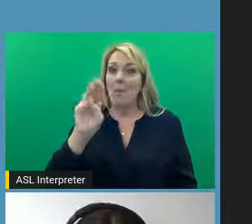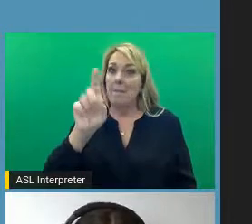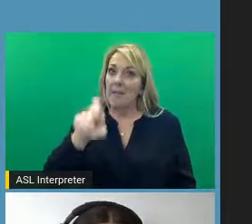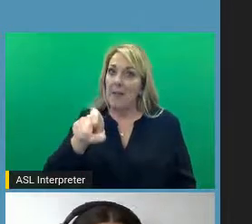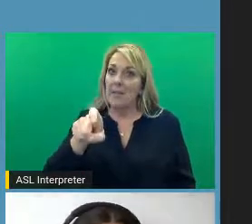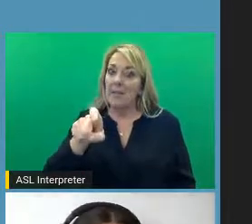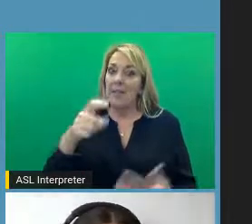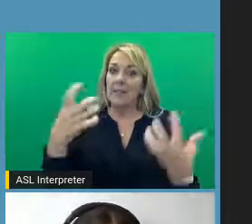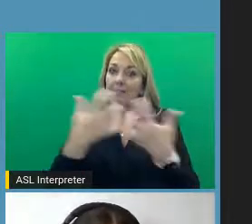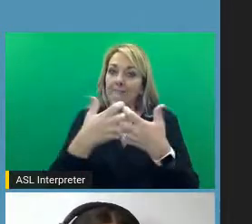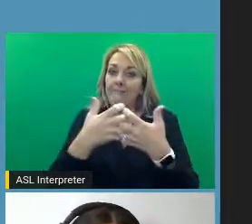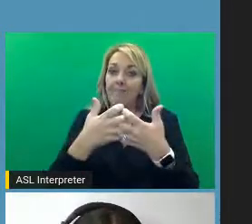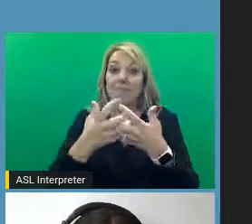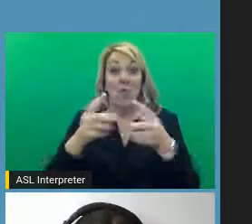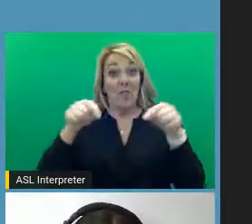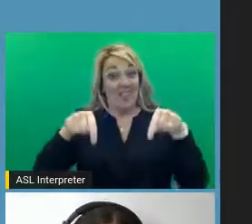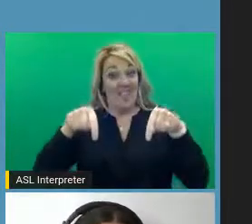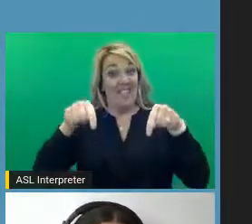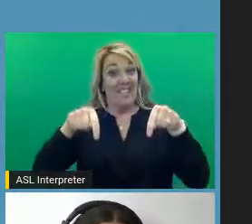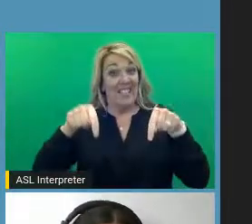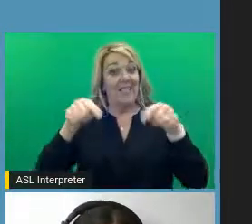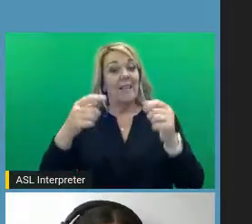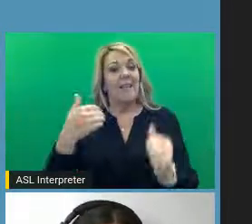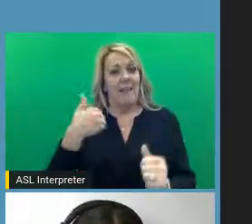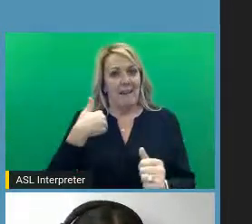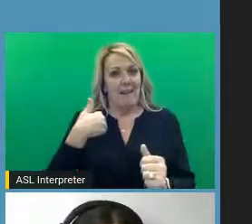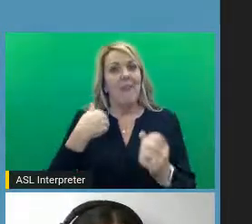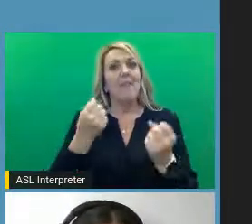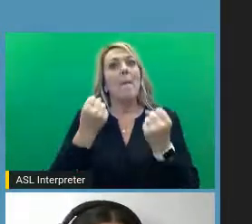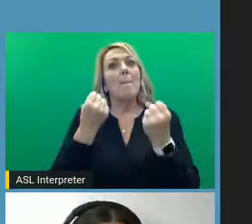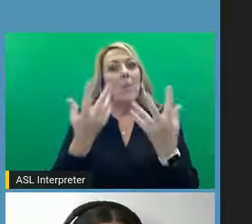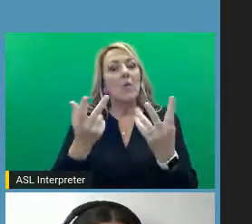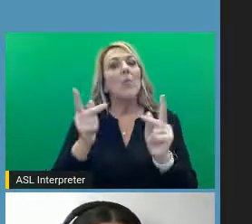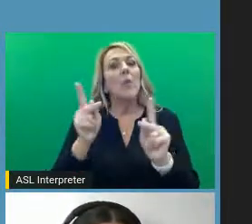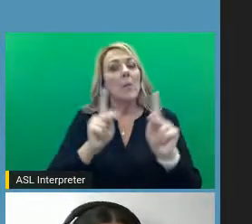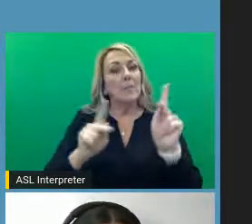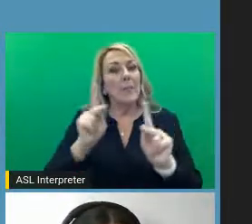this case, we're able to have multiple speakers on screen.